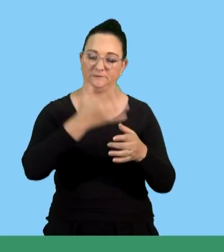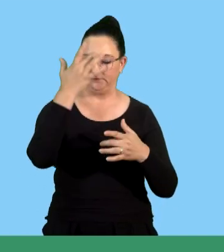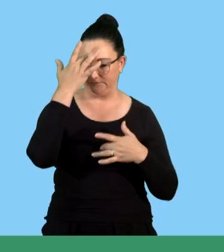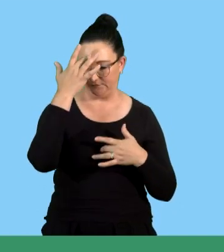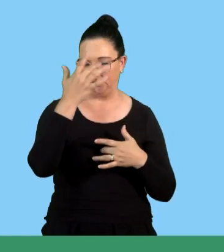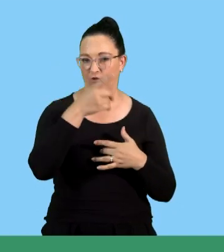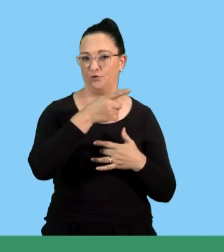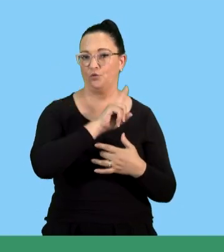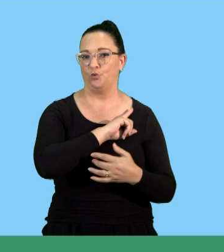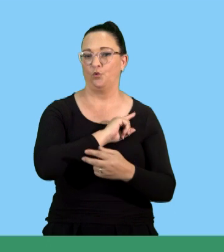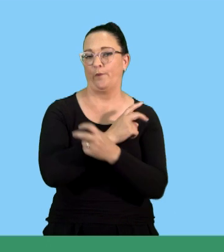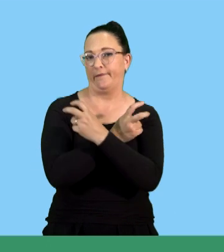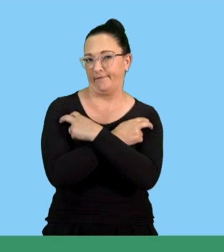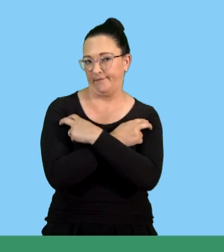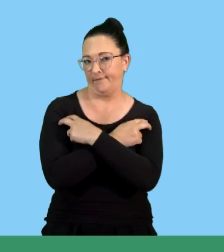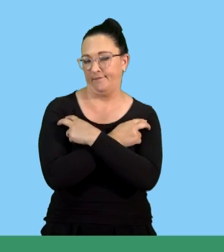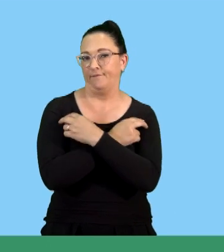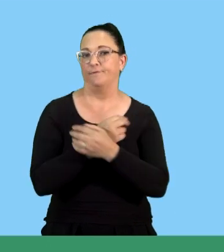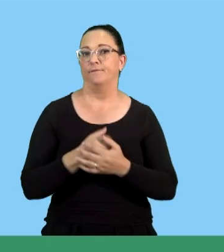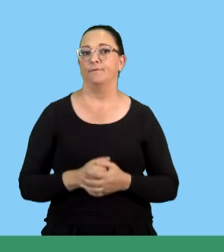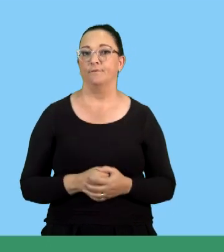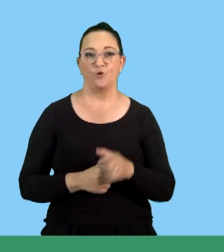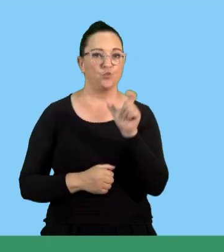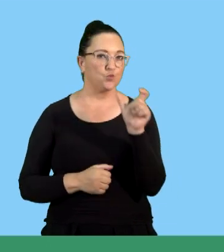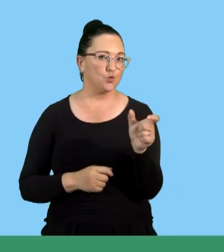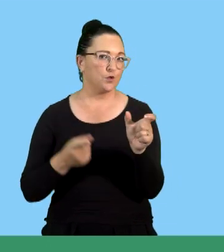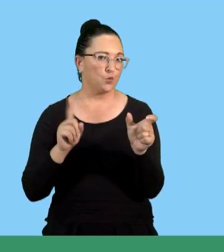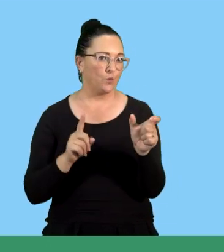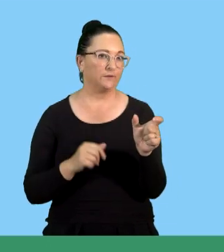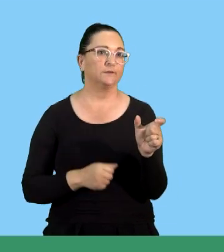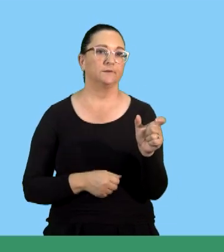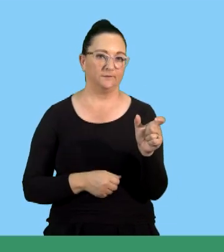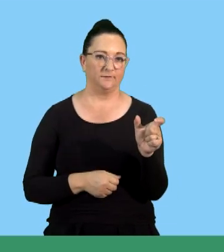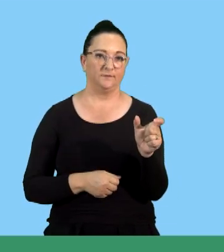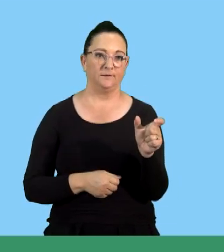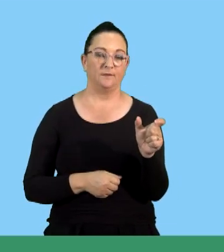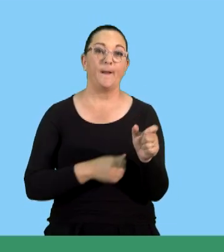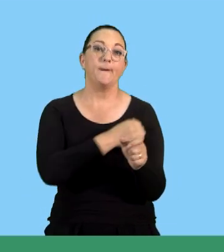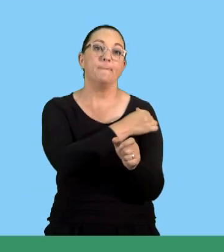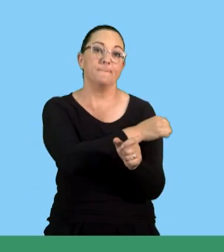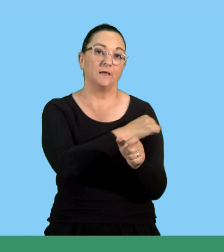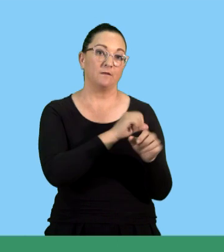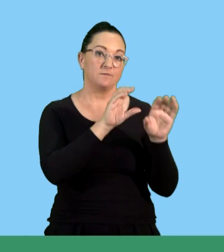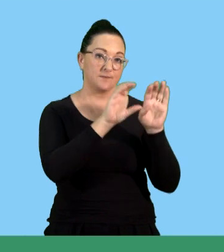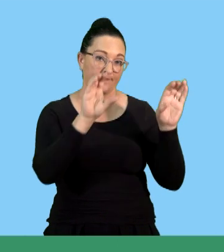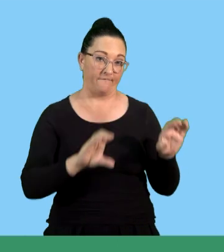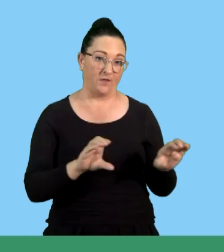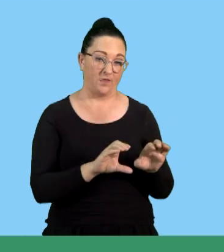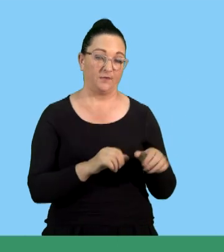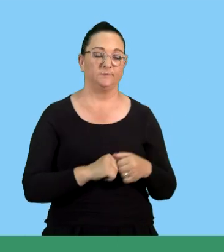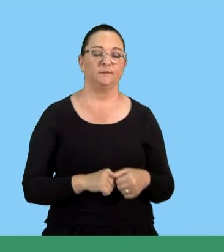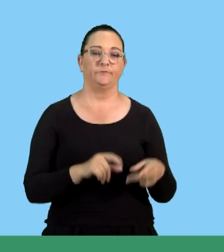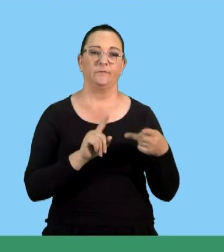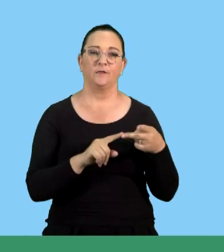flu. Now, this one is simple, very, very, very simple. We've got keywords. The first keywords here, or keyword is medical